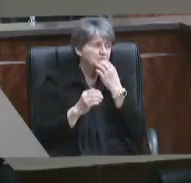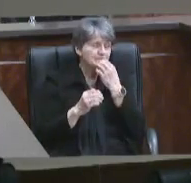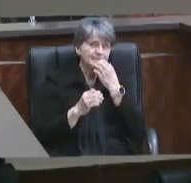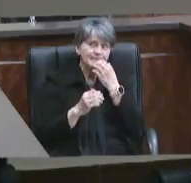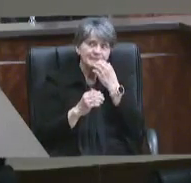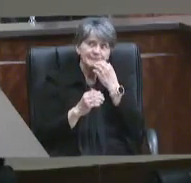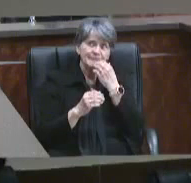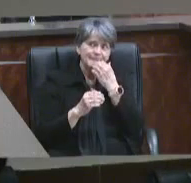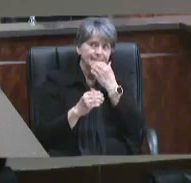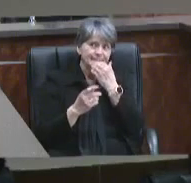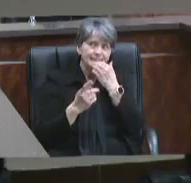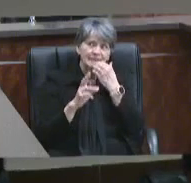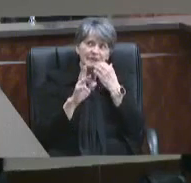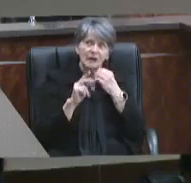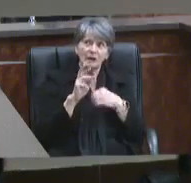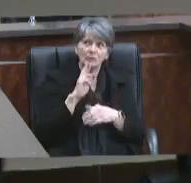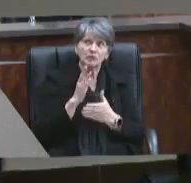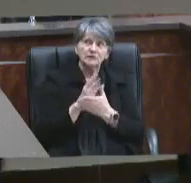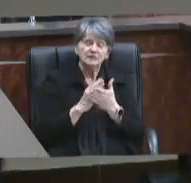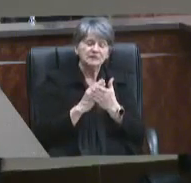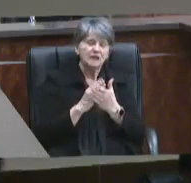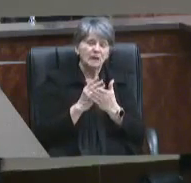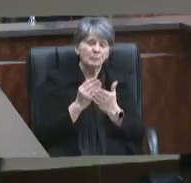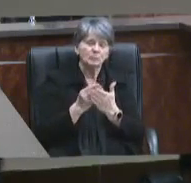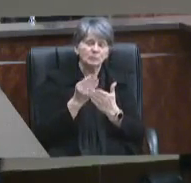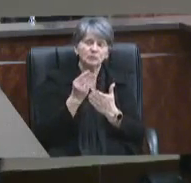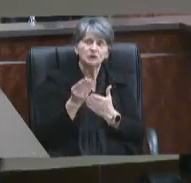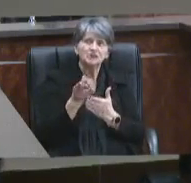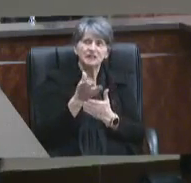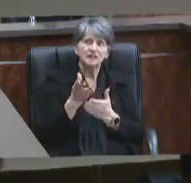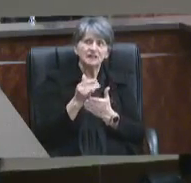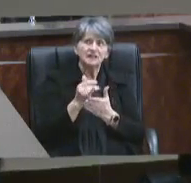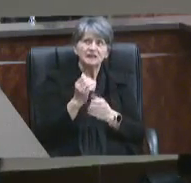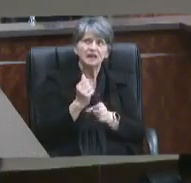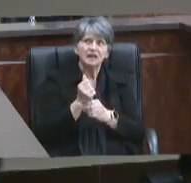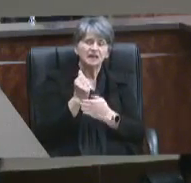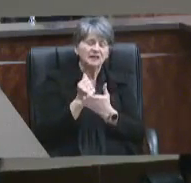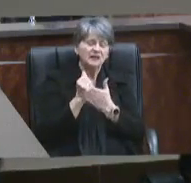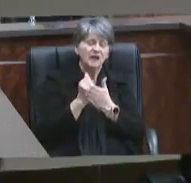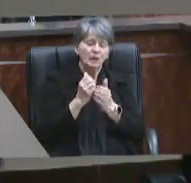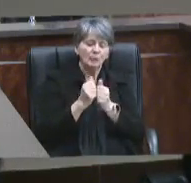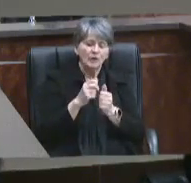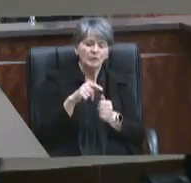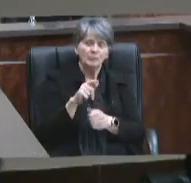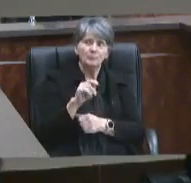up are some procurements and services related to health and public safety training,